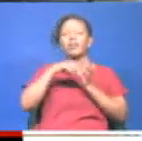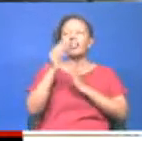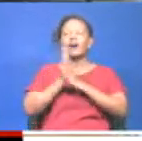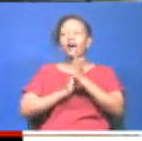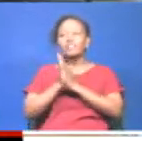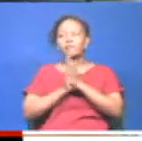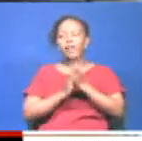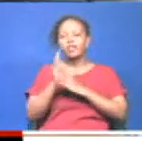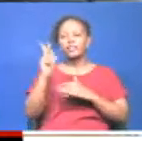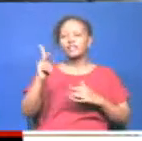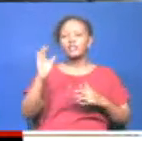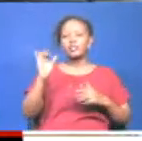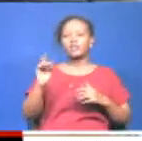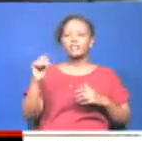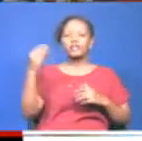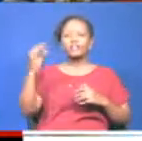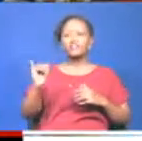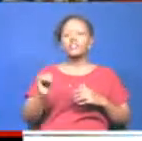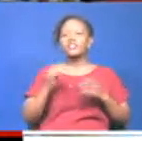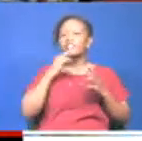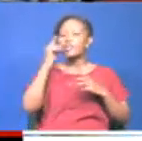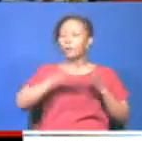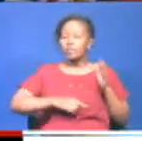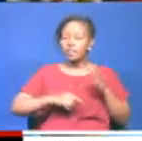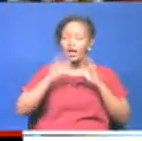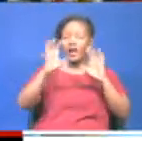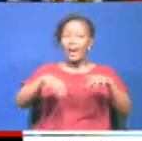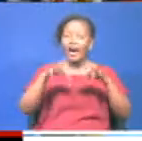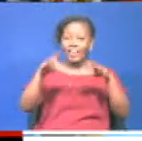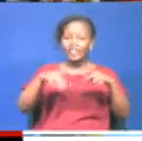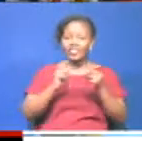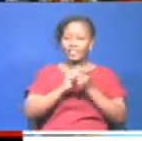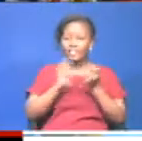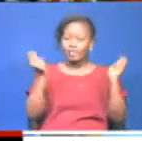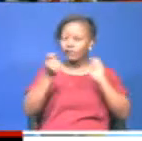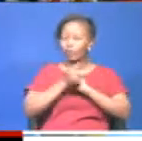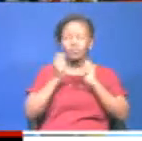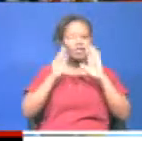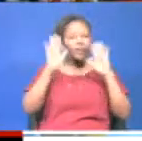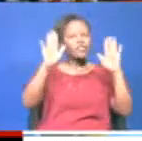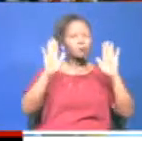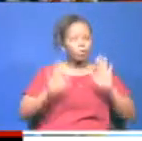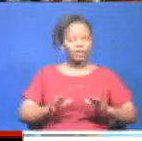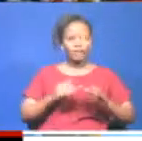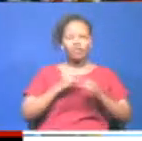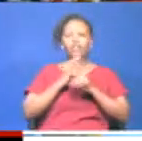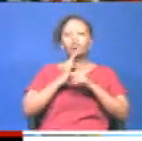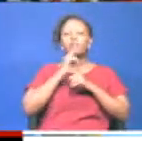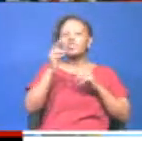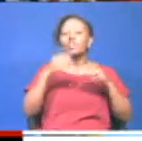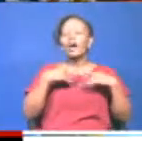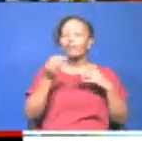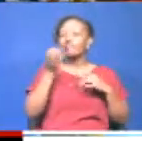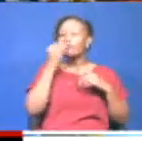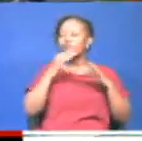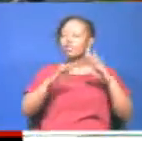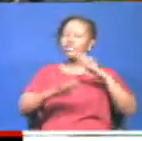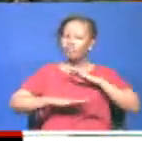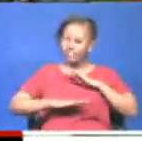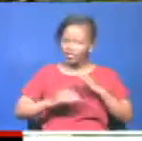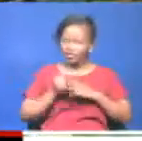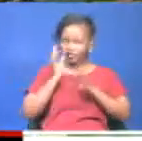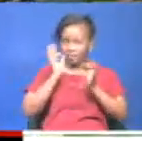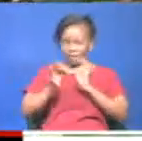Kithi said that agriculture reforms are key in ensuring food sufficiency, adding that if elected, he